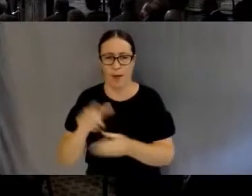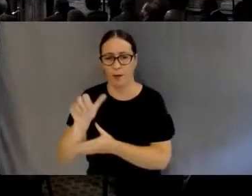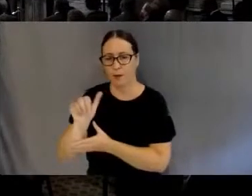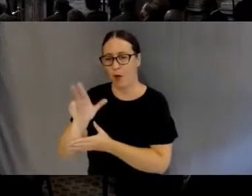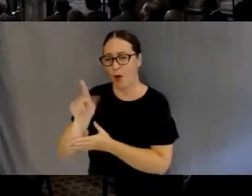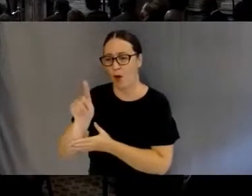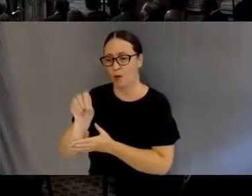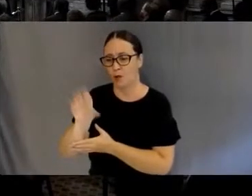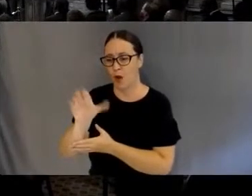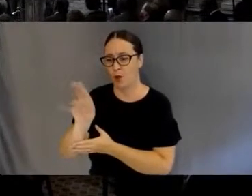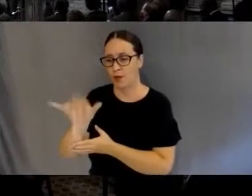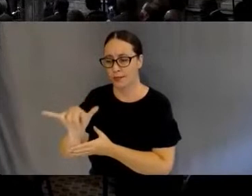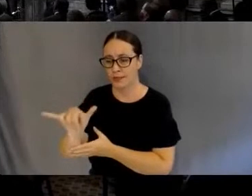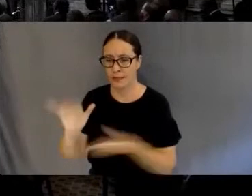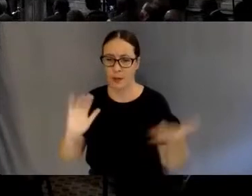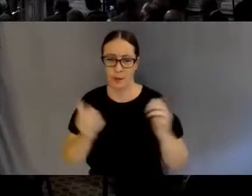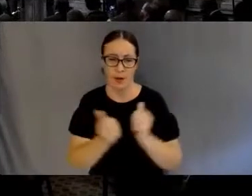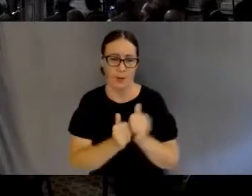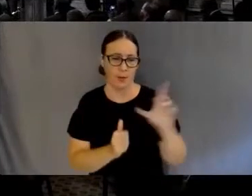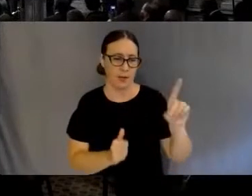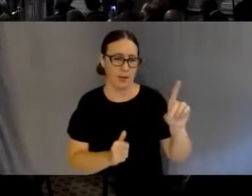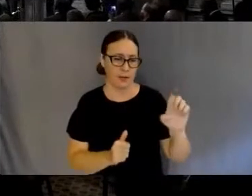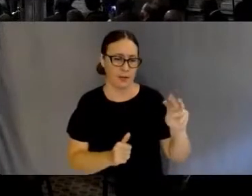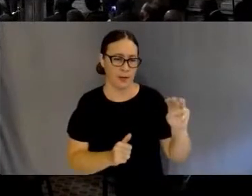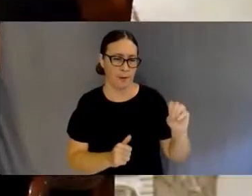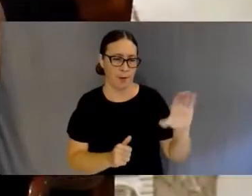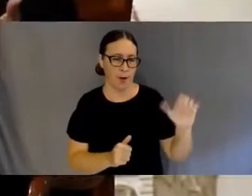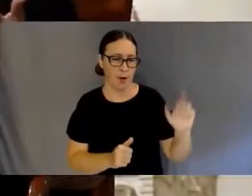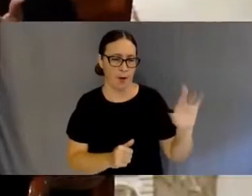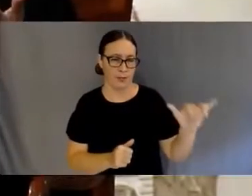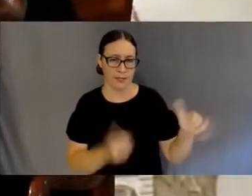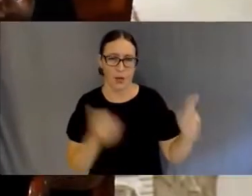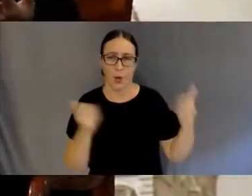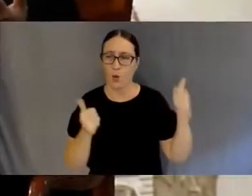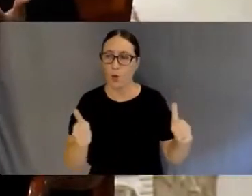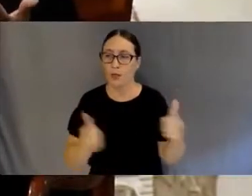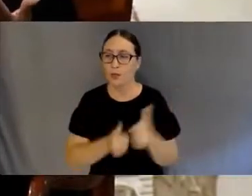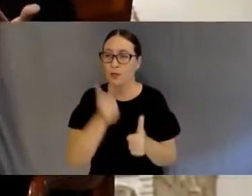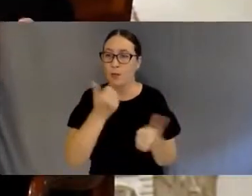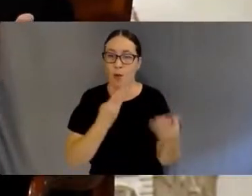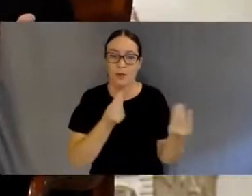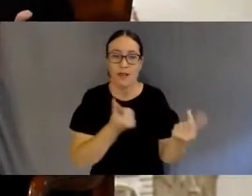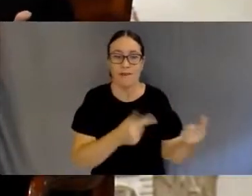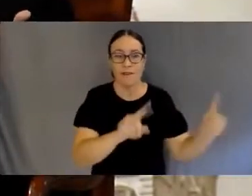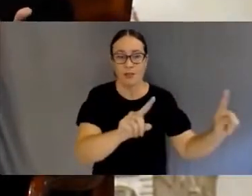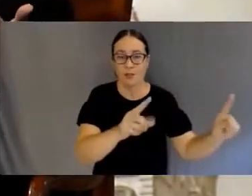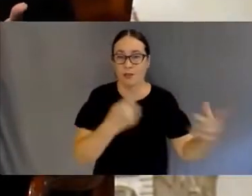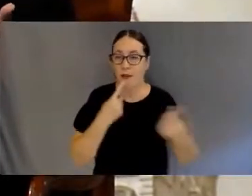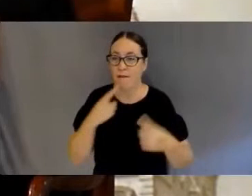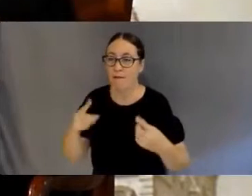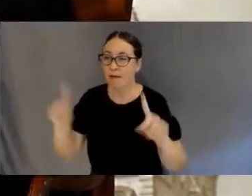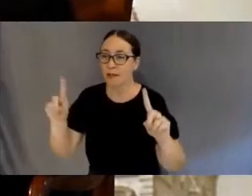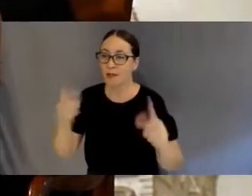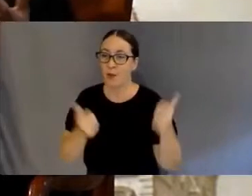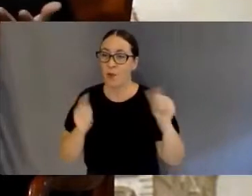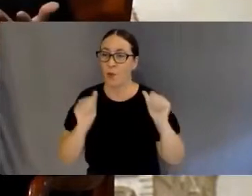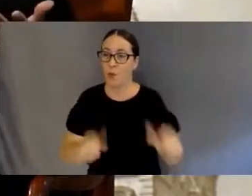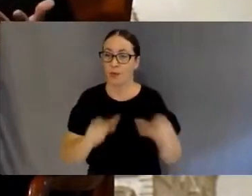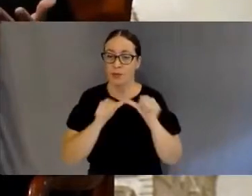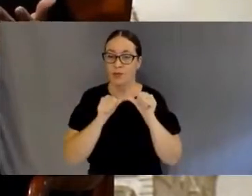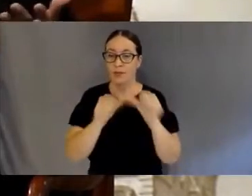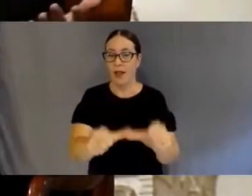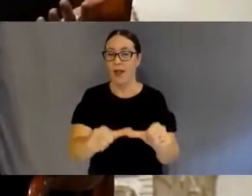democracies. Which is more efficient? Which is more effective? Which can survive? Which is but